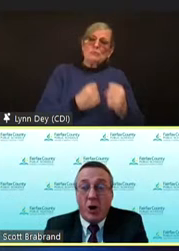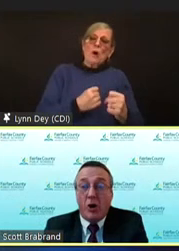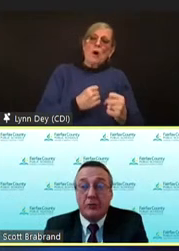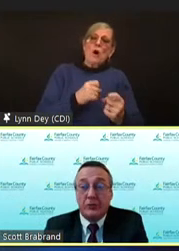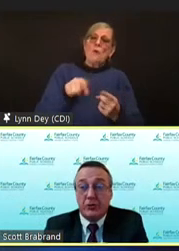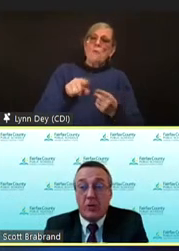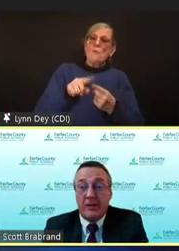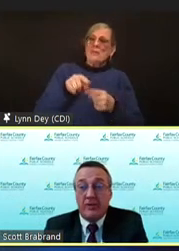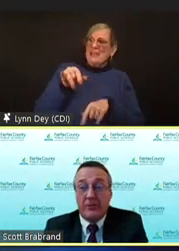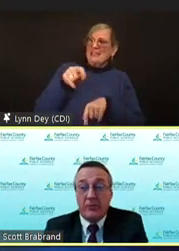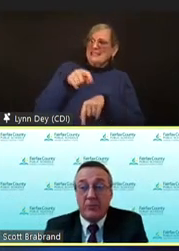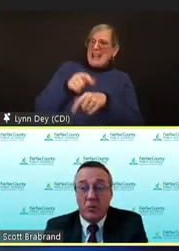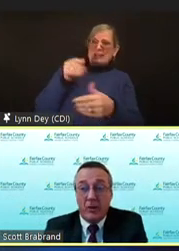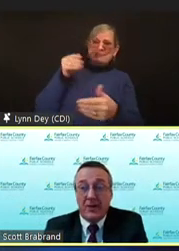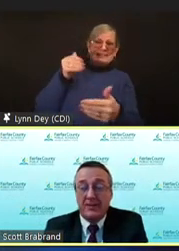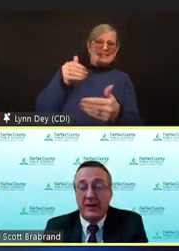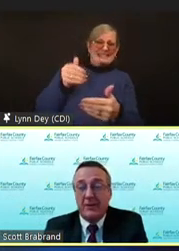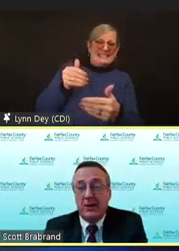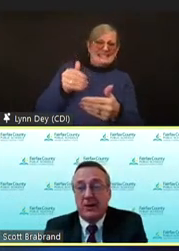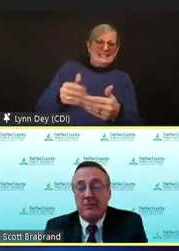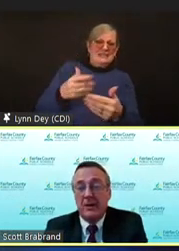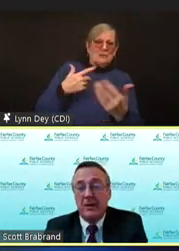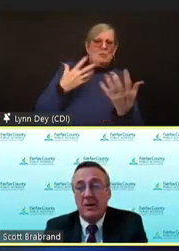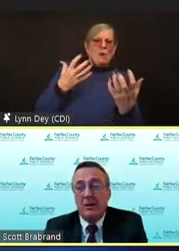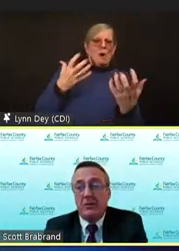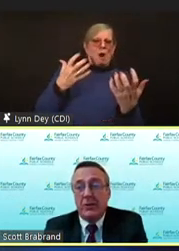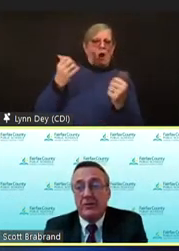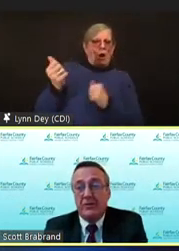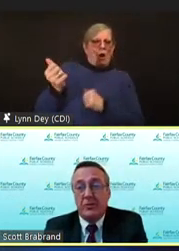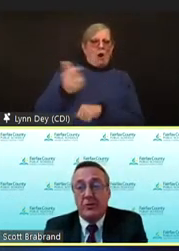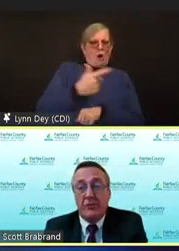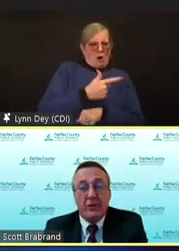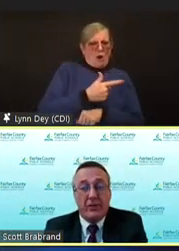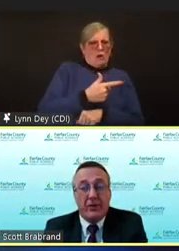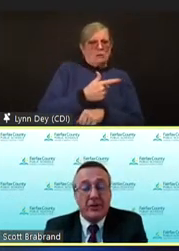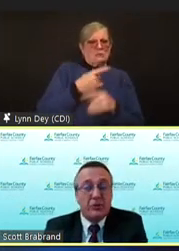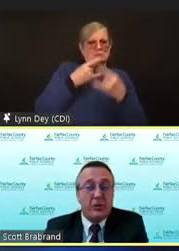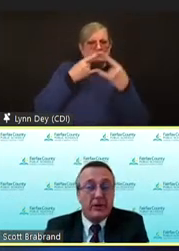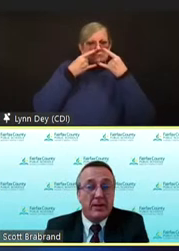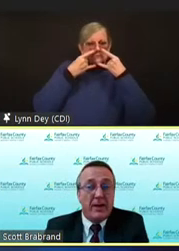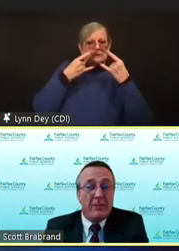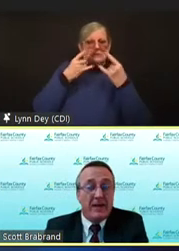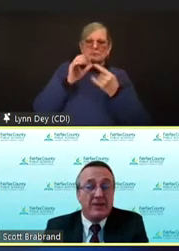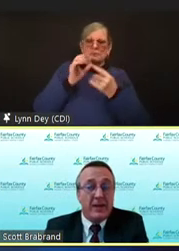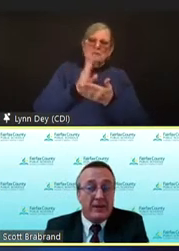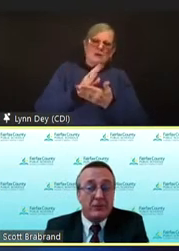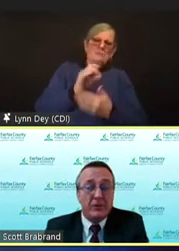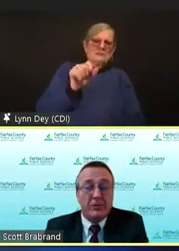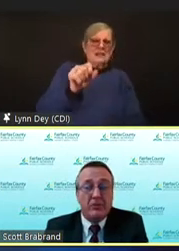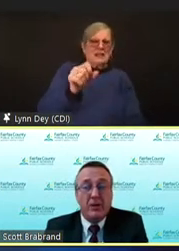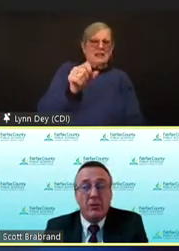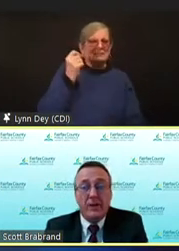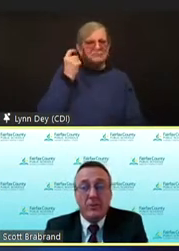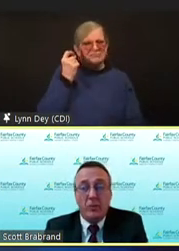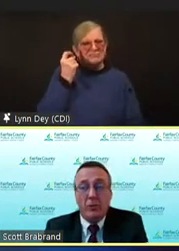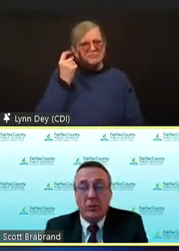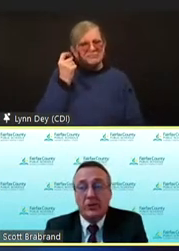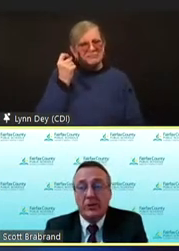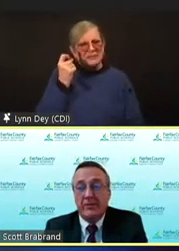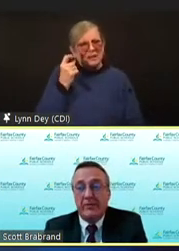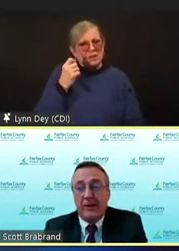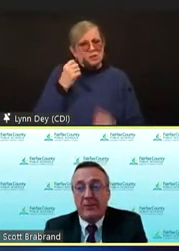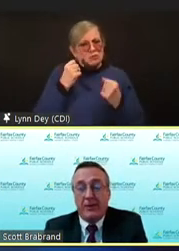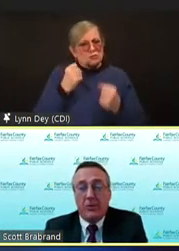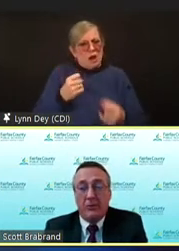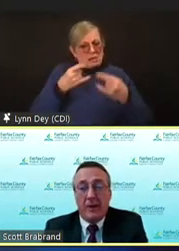and we all strongly feel we want that time to come. But those of you who feel very strongly about mask optional, we will work